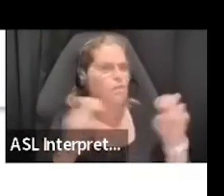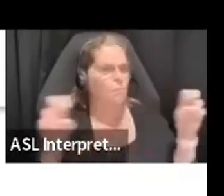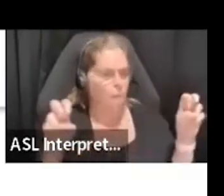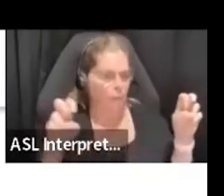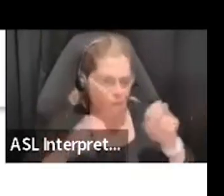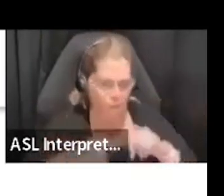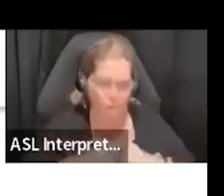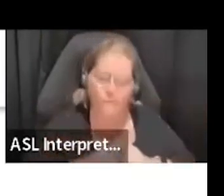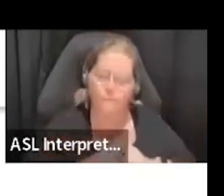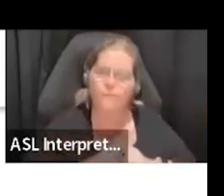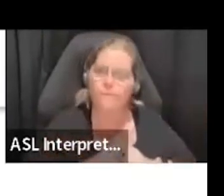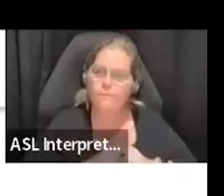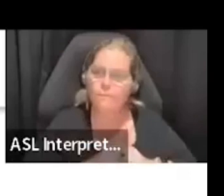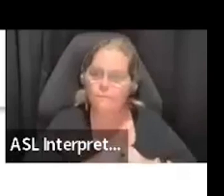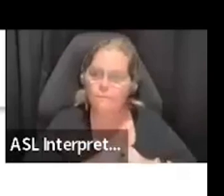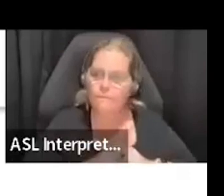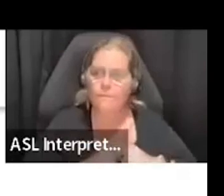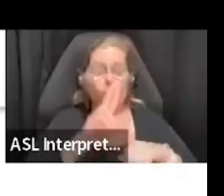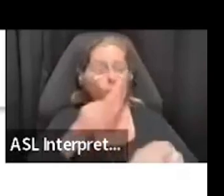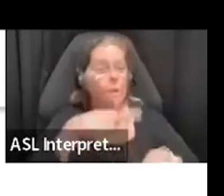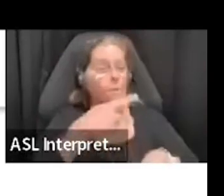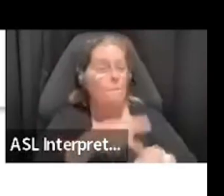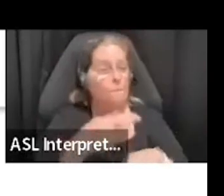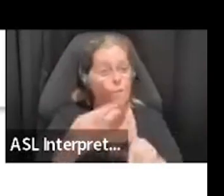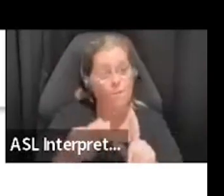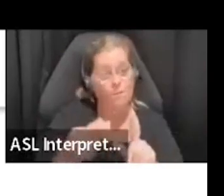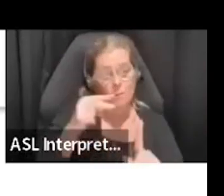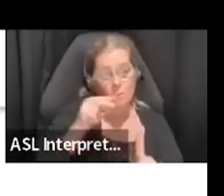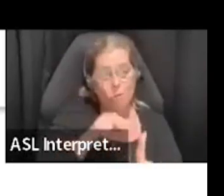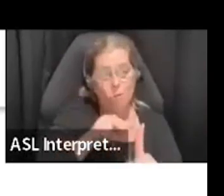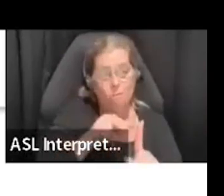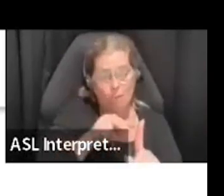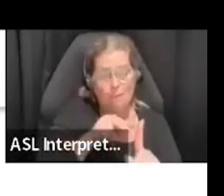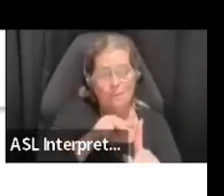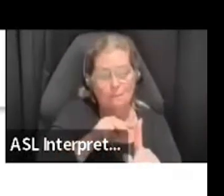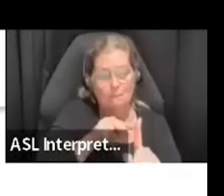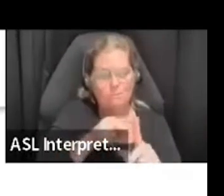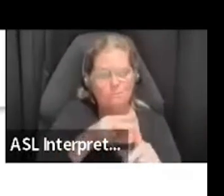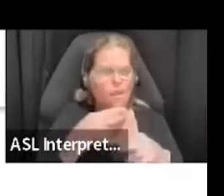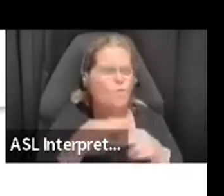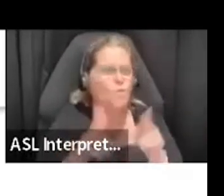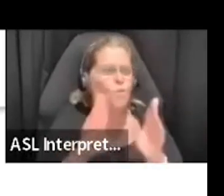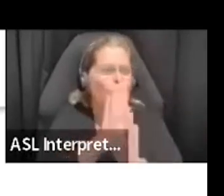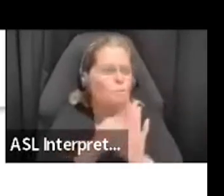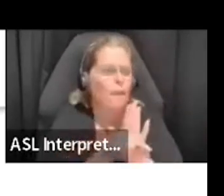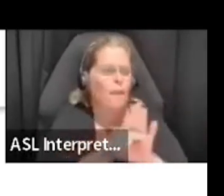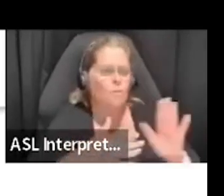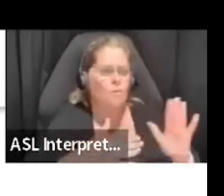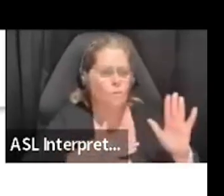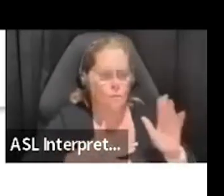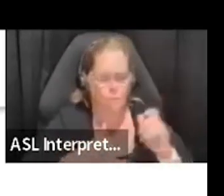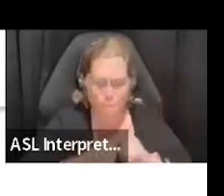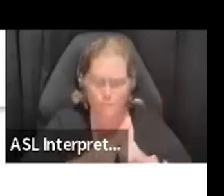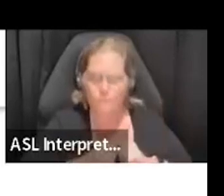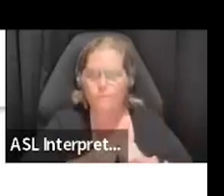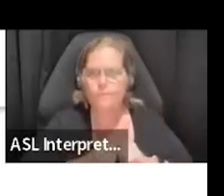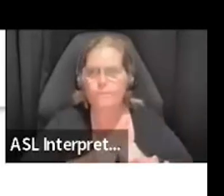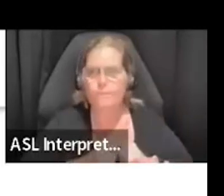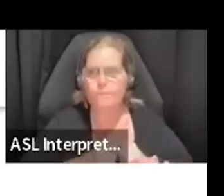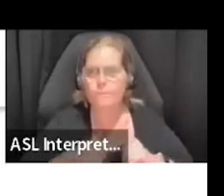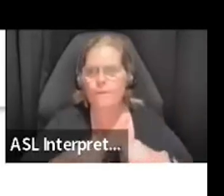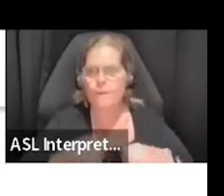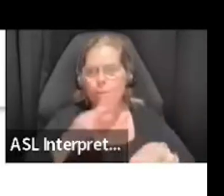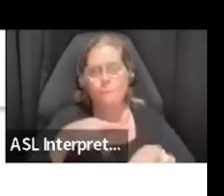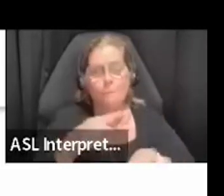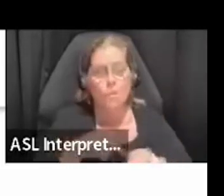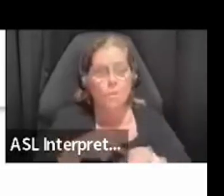it from a principal's perspective, and to give you a really brief background of myself, I have been a principal now